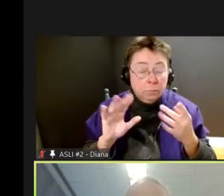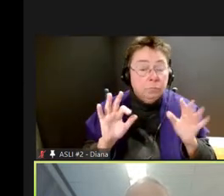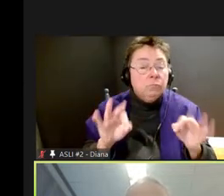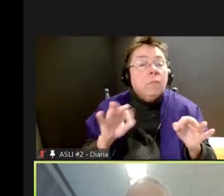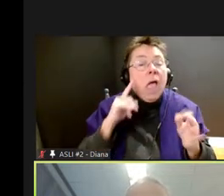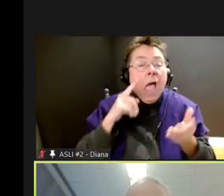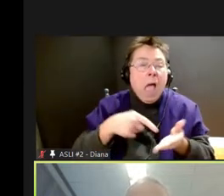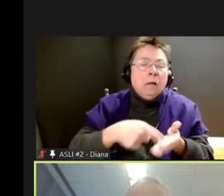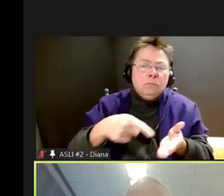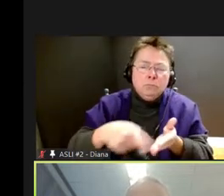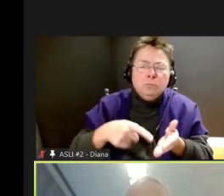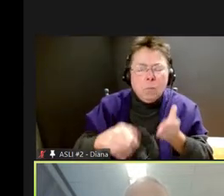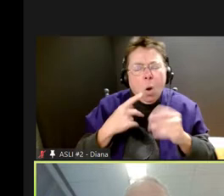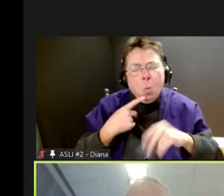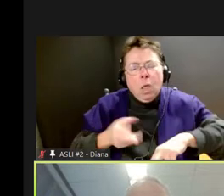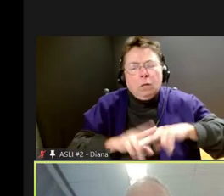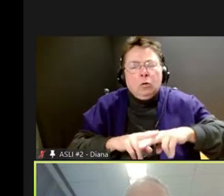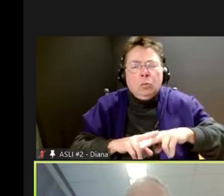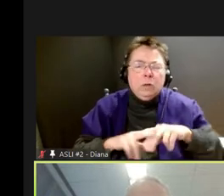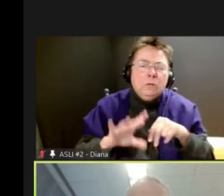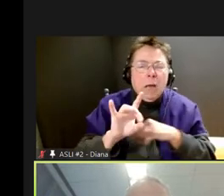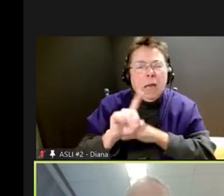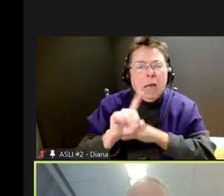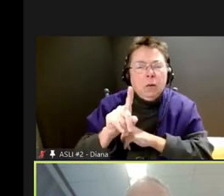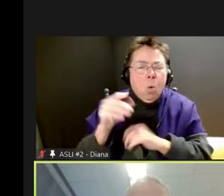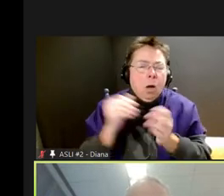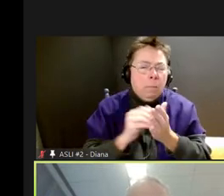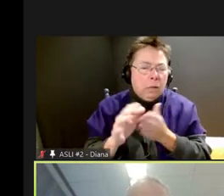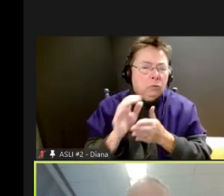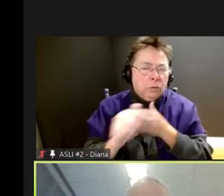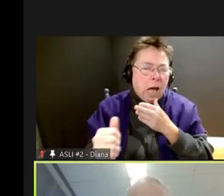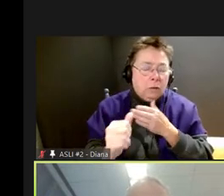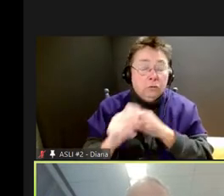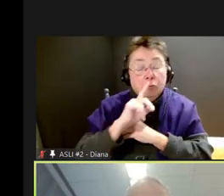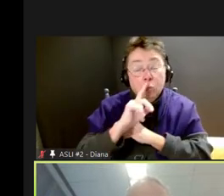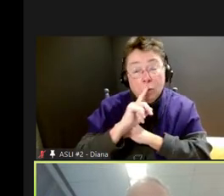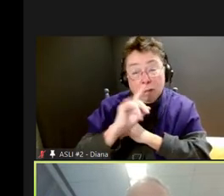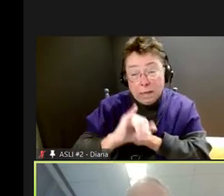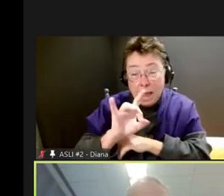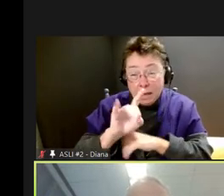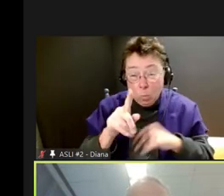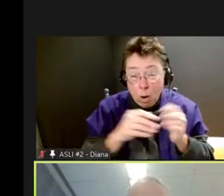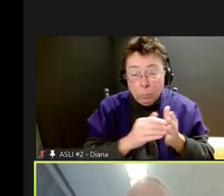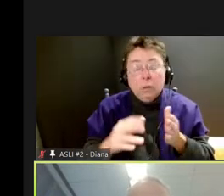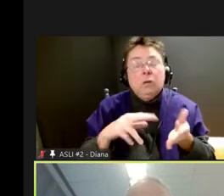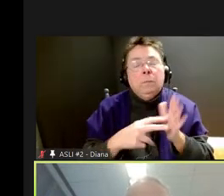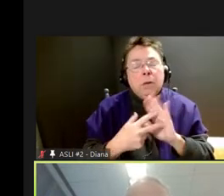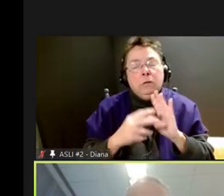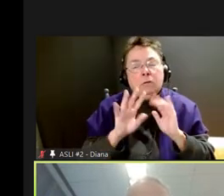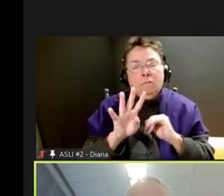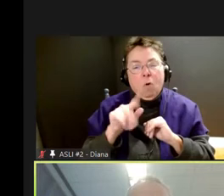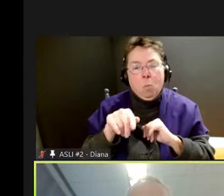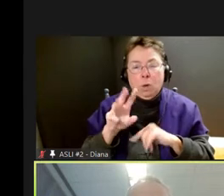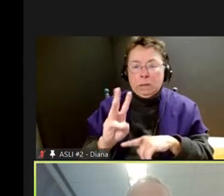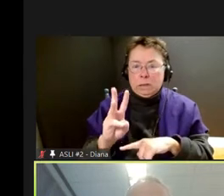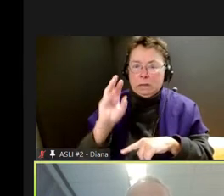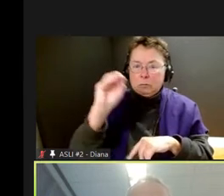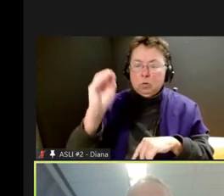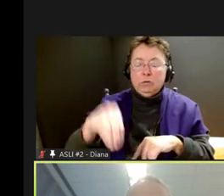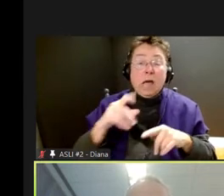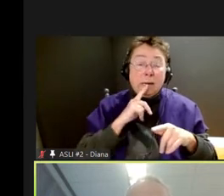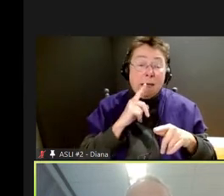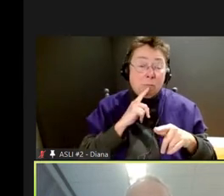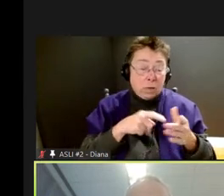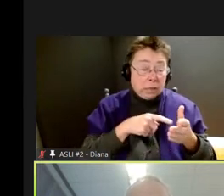Expenses are expected to increase by about $81 million or 4.6%. And this expense growth